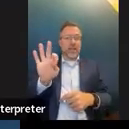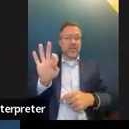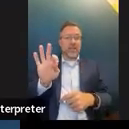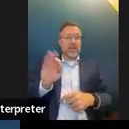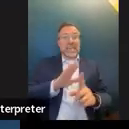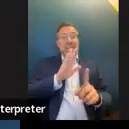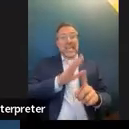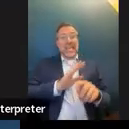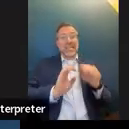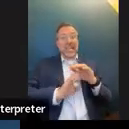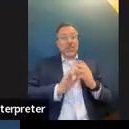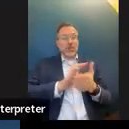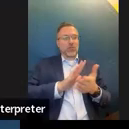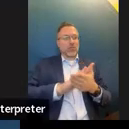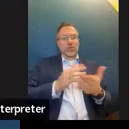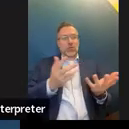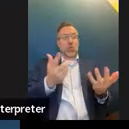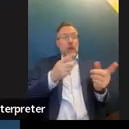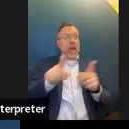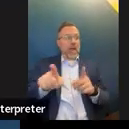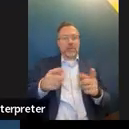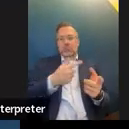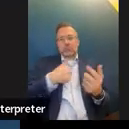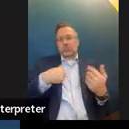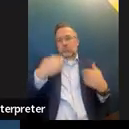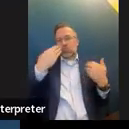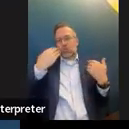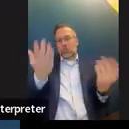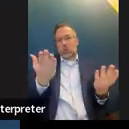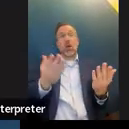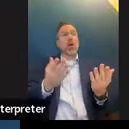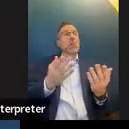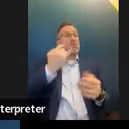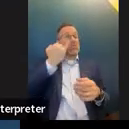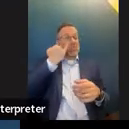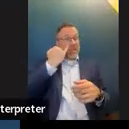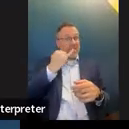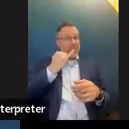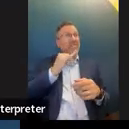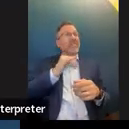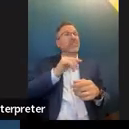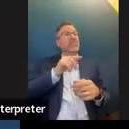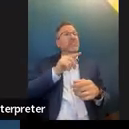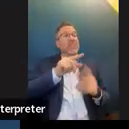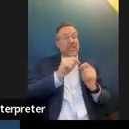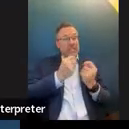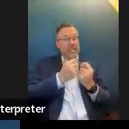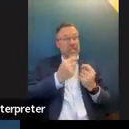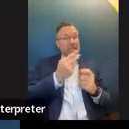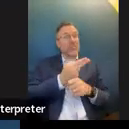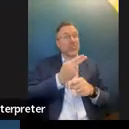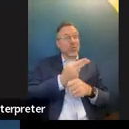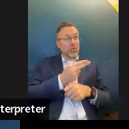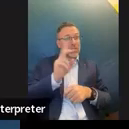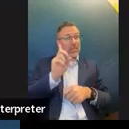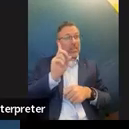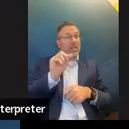school, but I imagine if his team was using their data to drive their